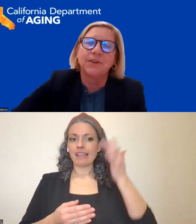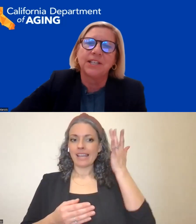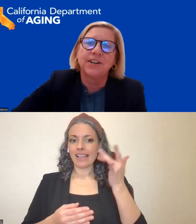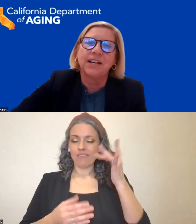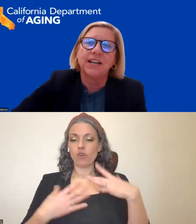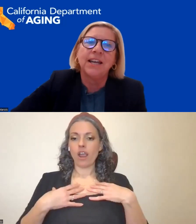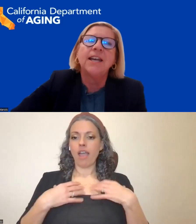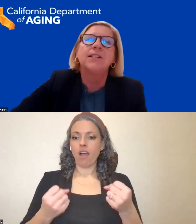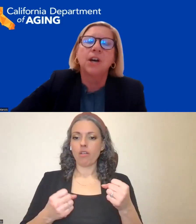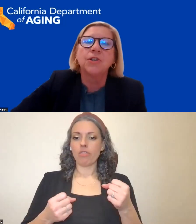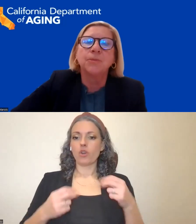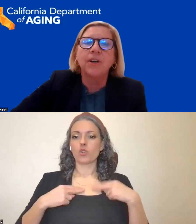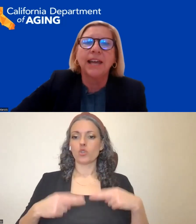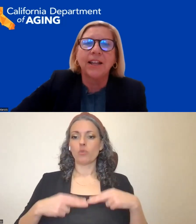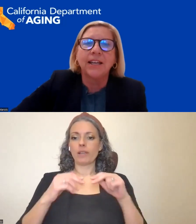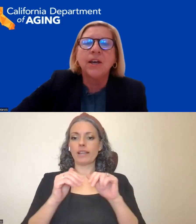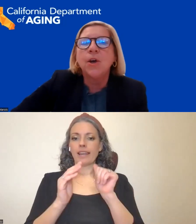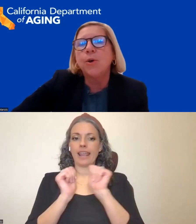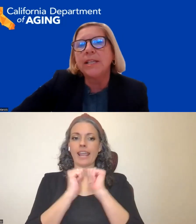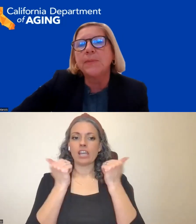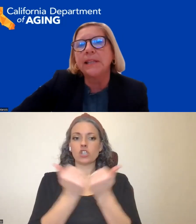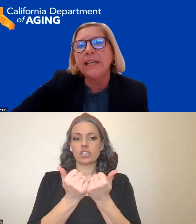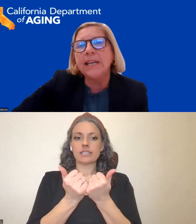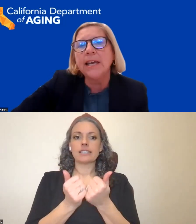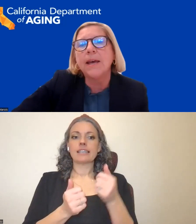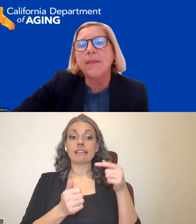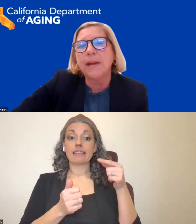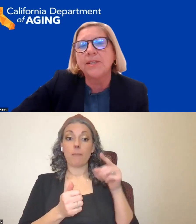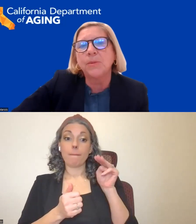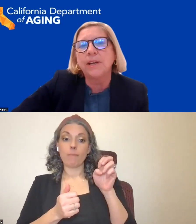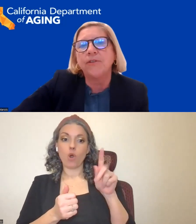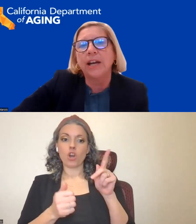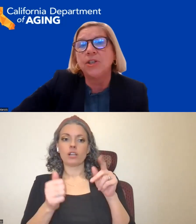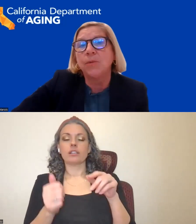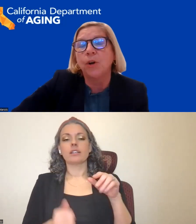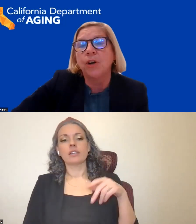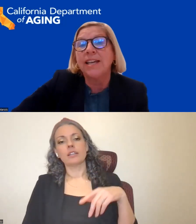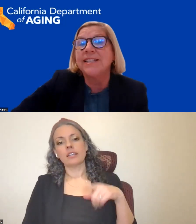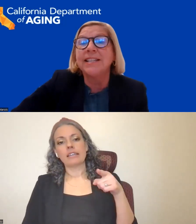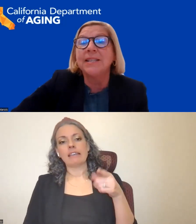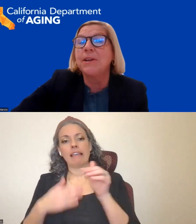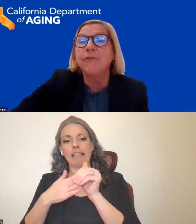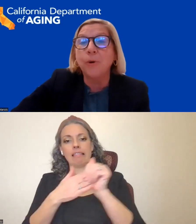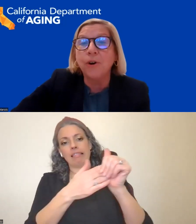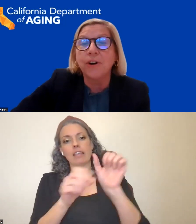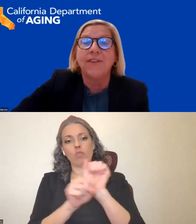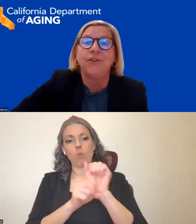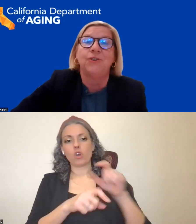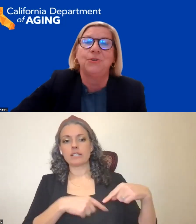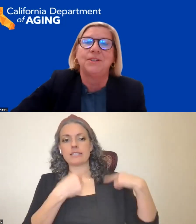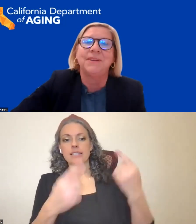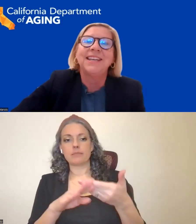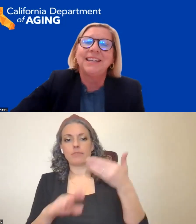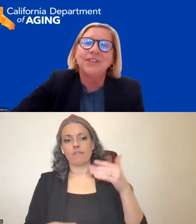Agency Secretary, Dr. Mark Galley, who has been leading the Master Plan for Aging work since before